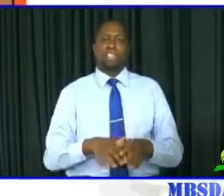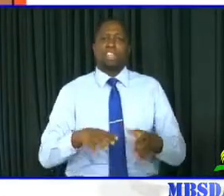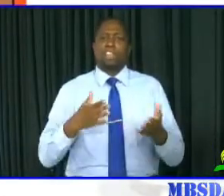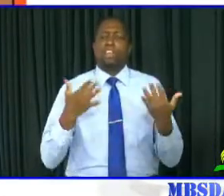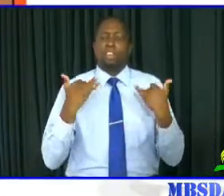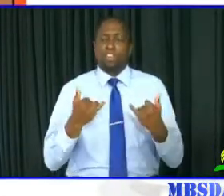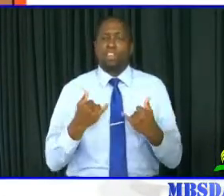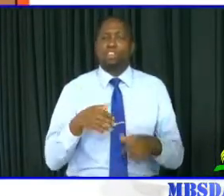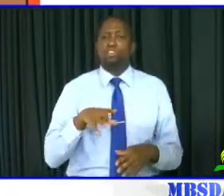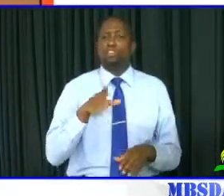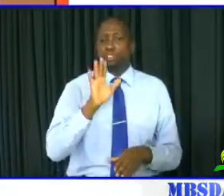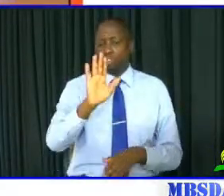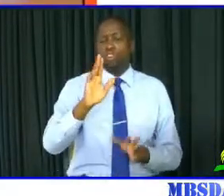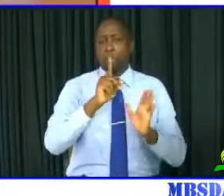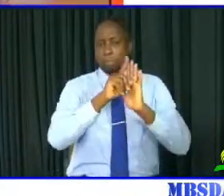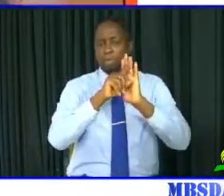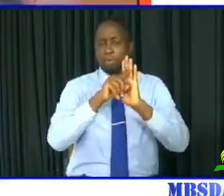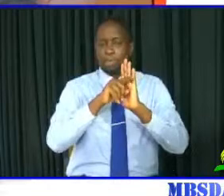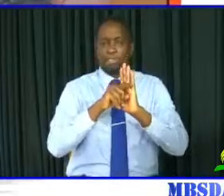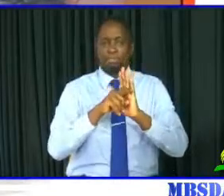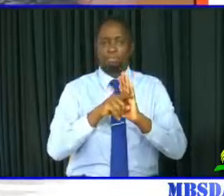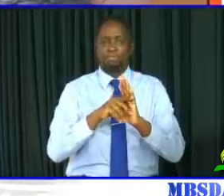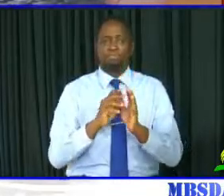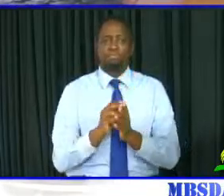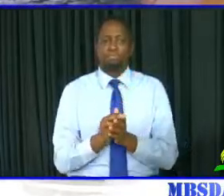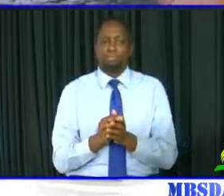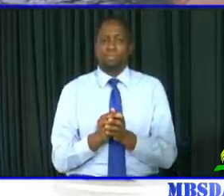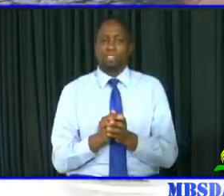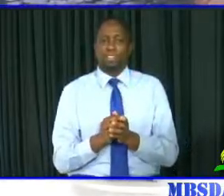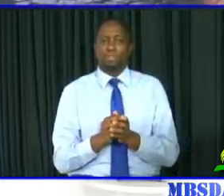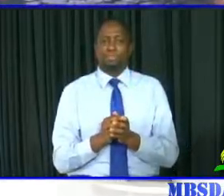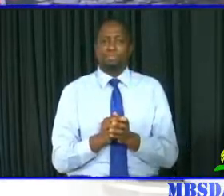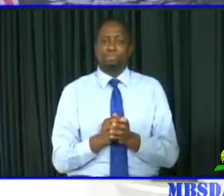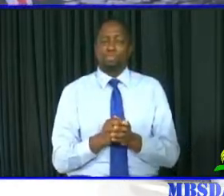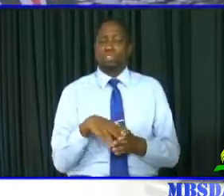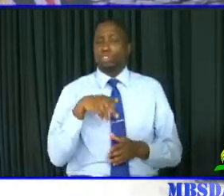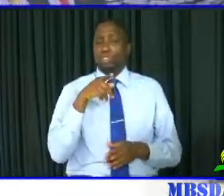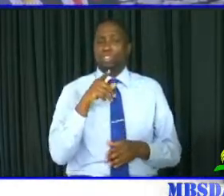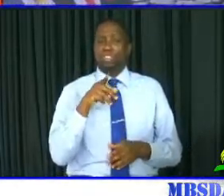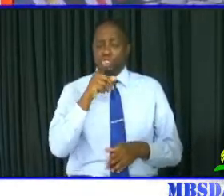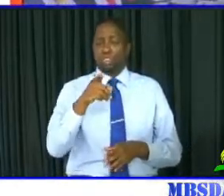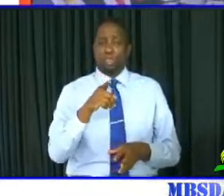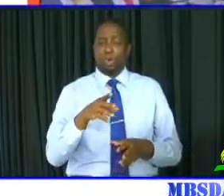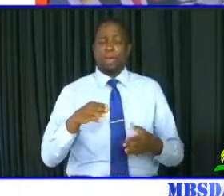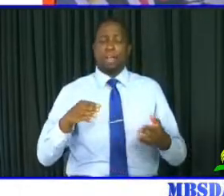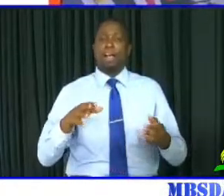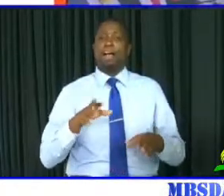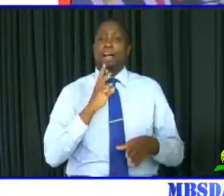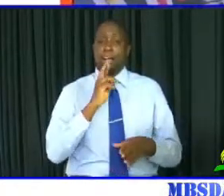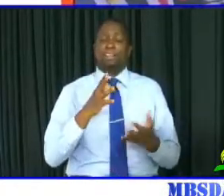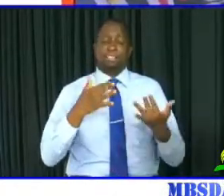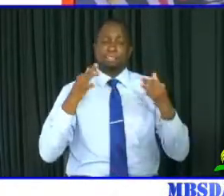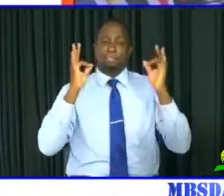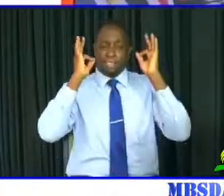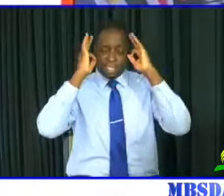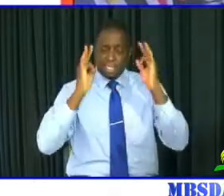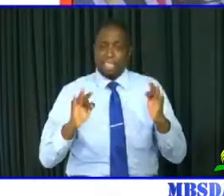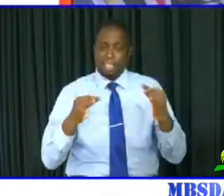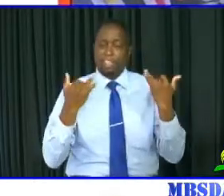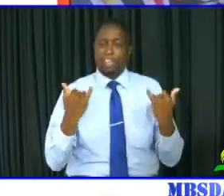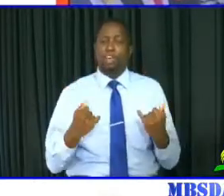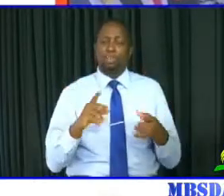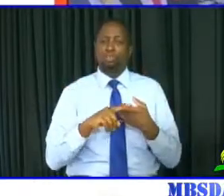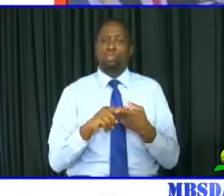decision card. It's your moment. You have the decision card. And you're deciding that you want to